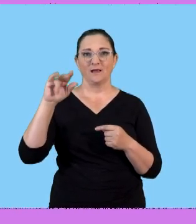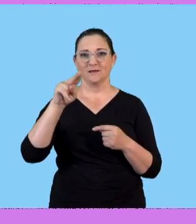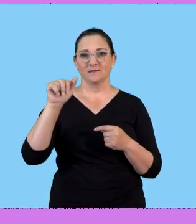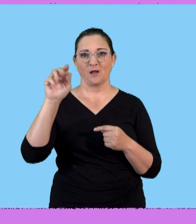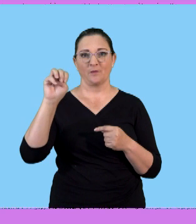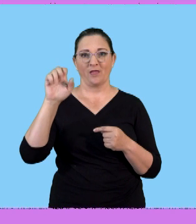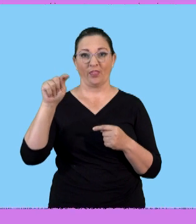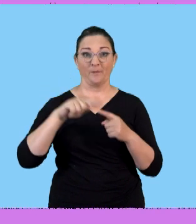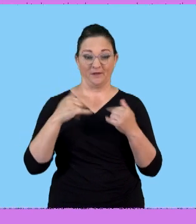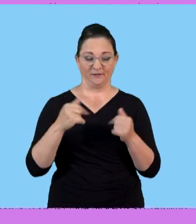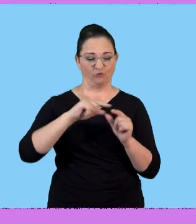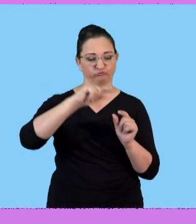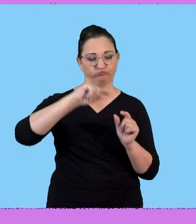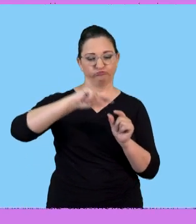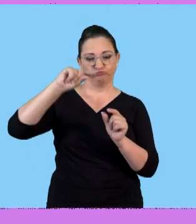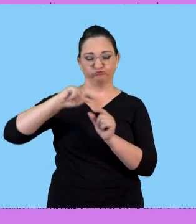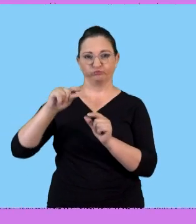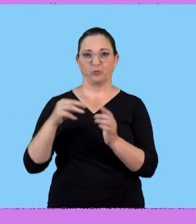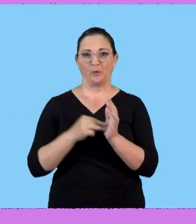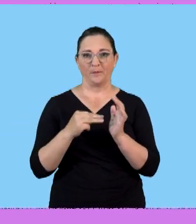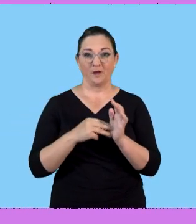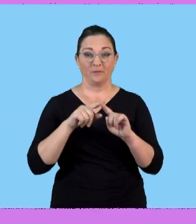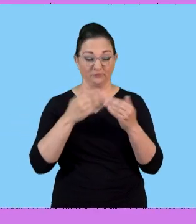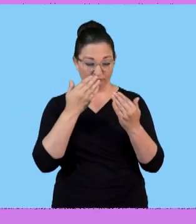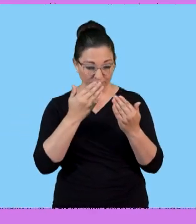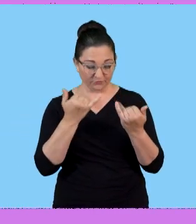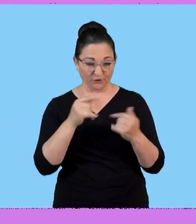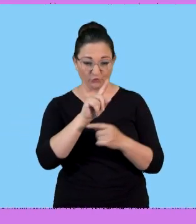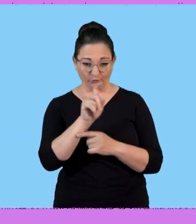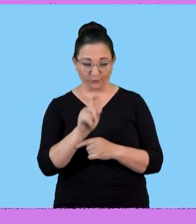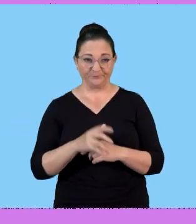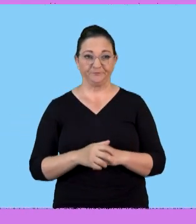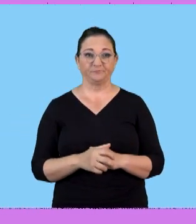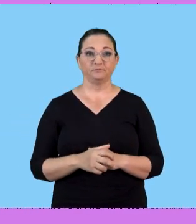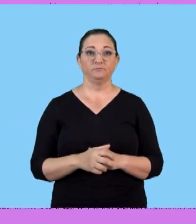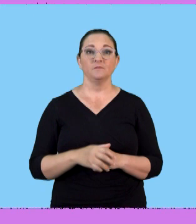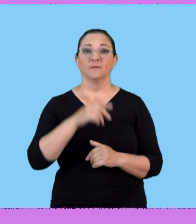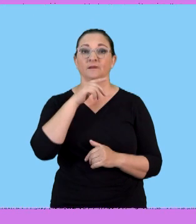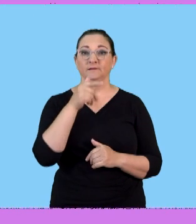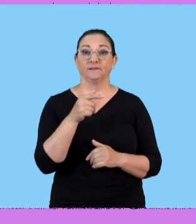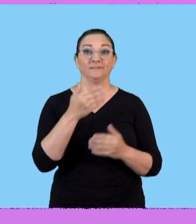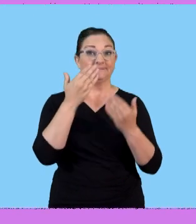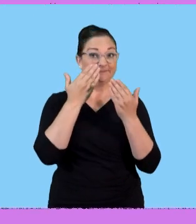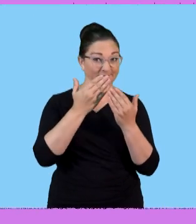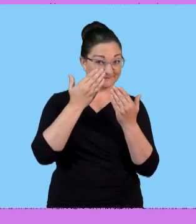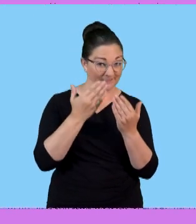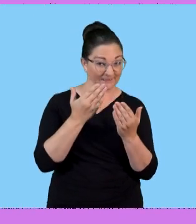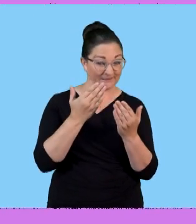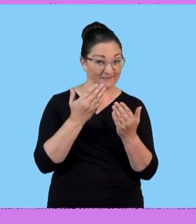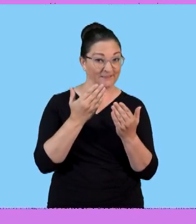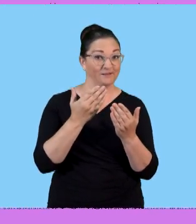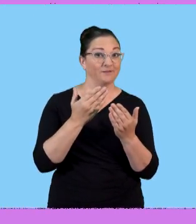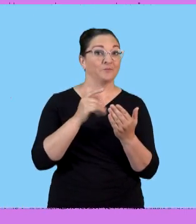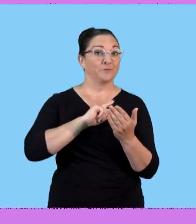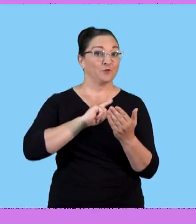Durban. Study it to answer the questions that follow. Alright, now let's focus on the part that says study it in order